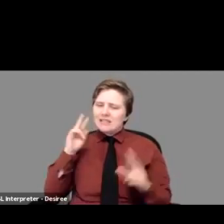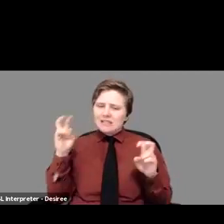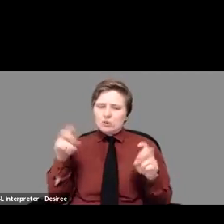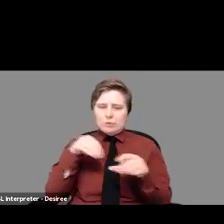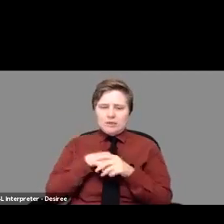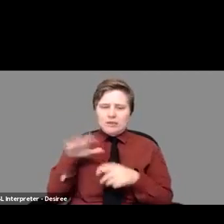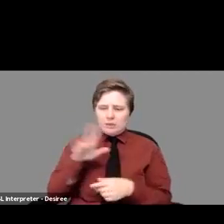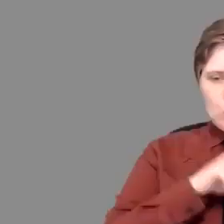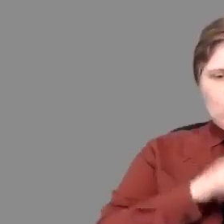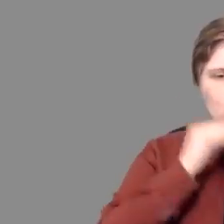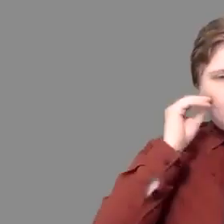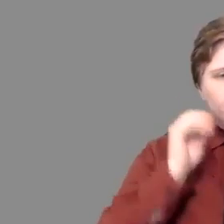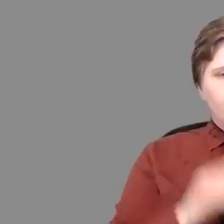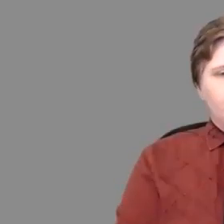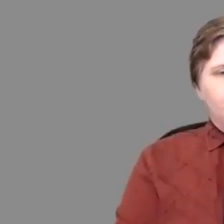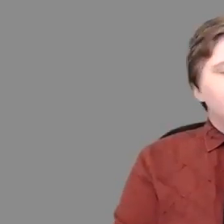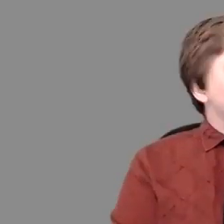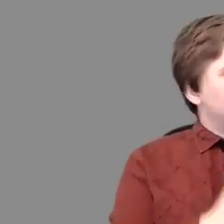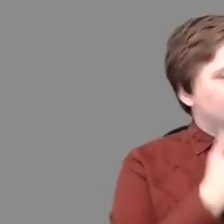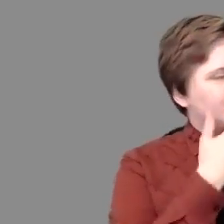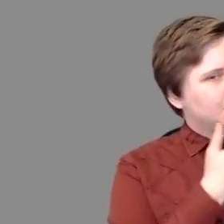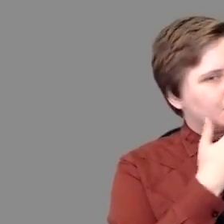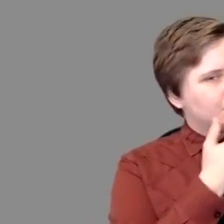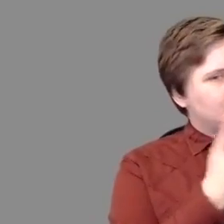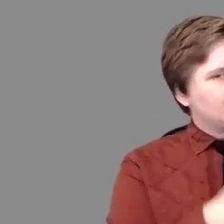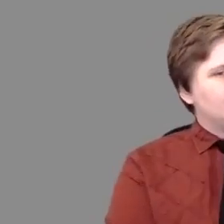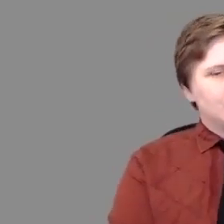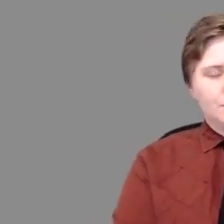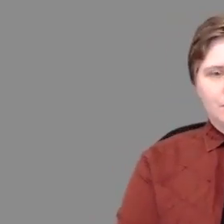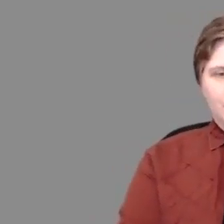homes. All right, thank you.